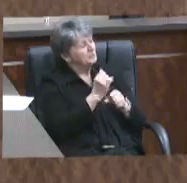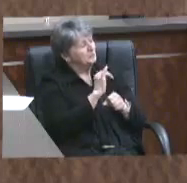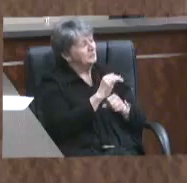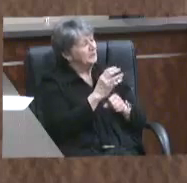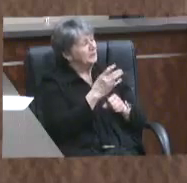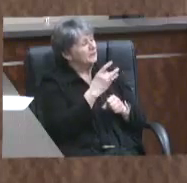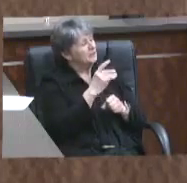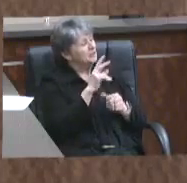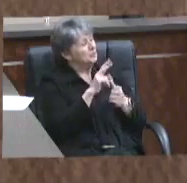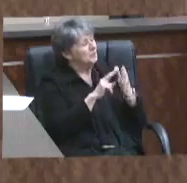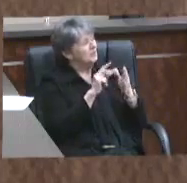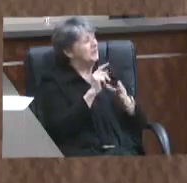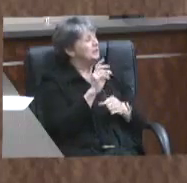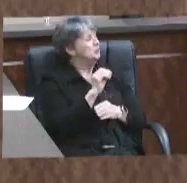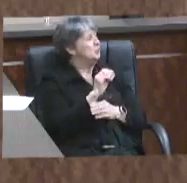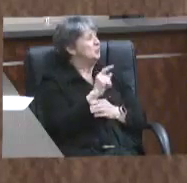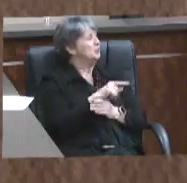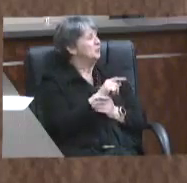read this to you.